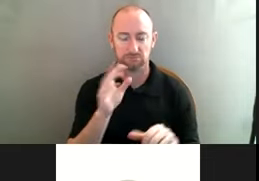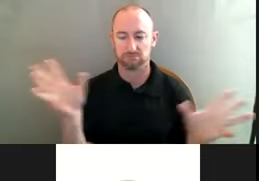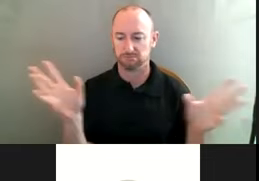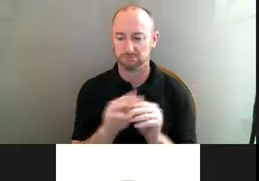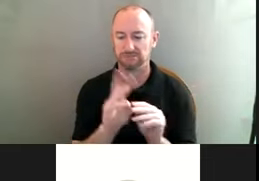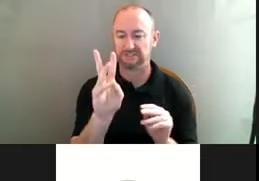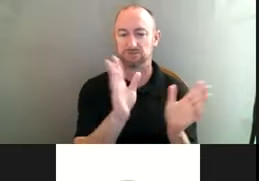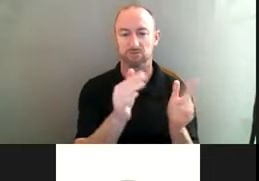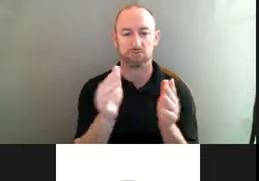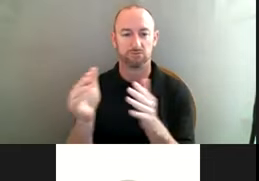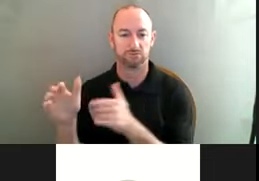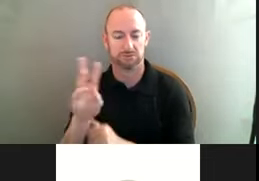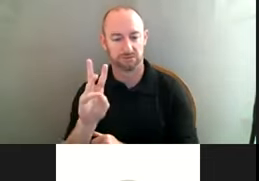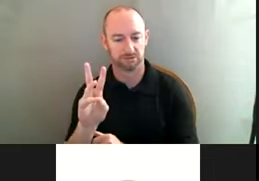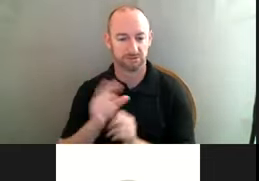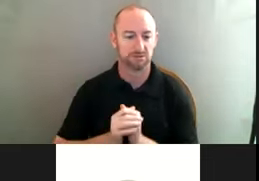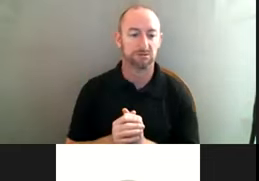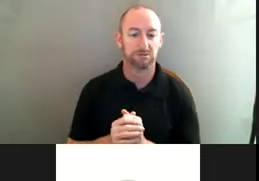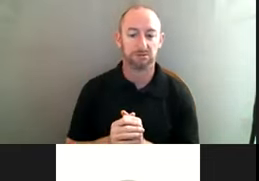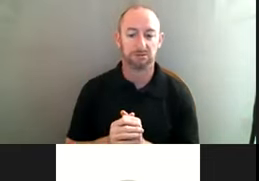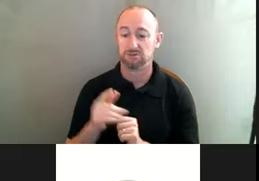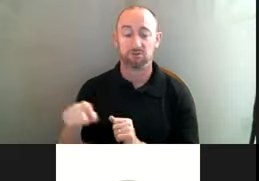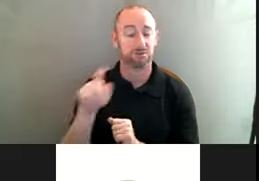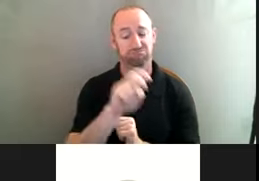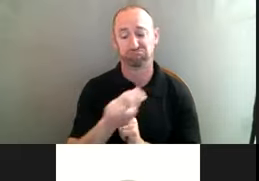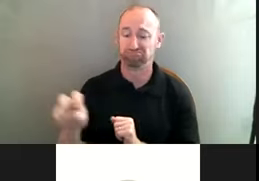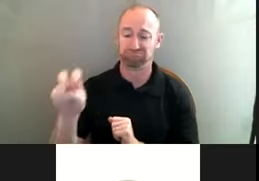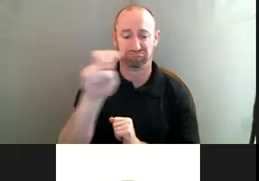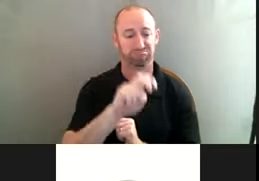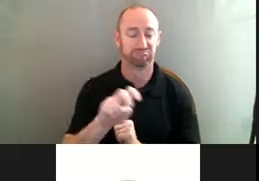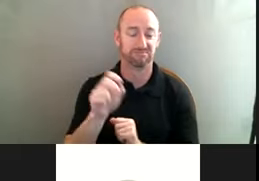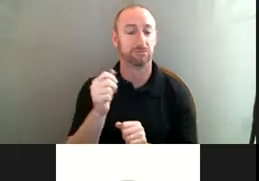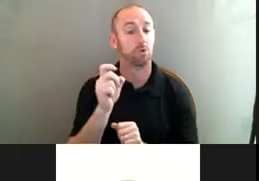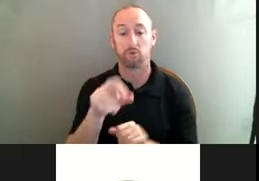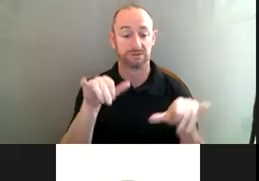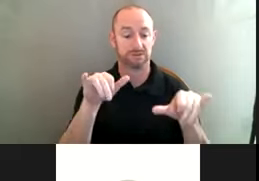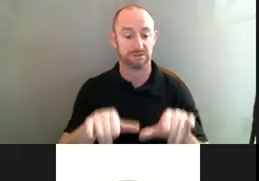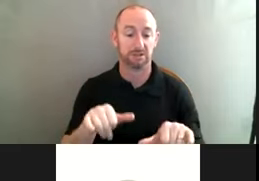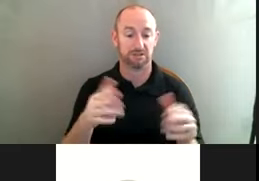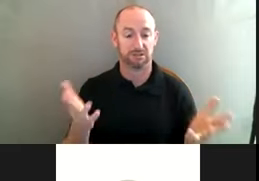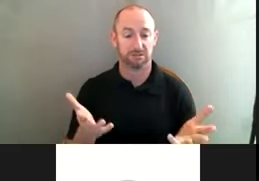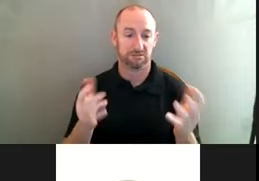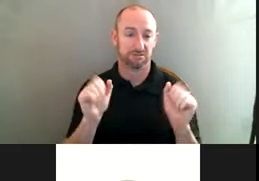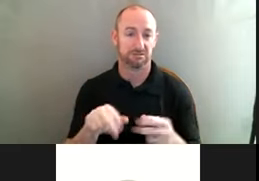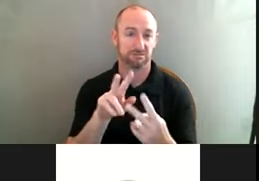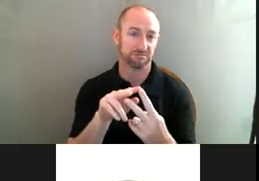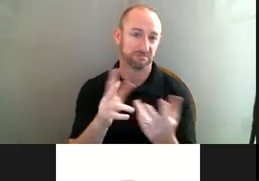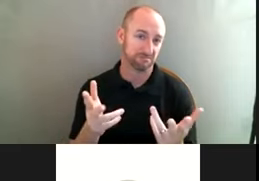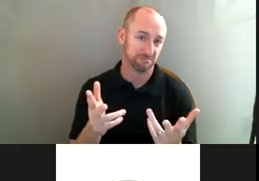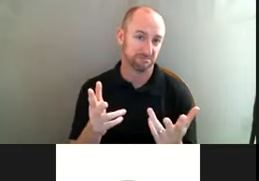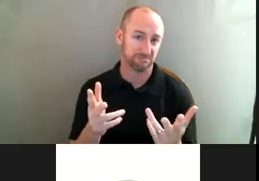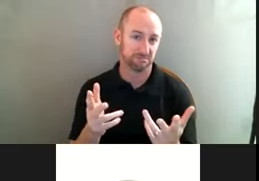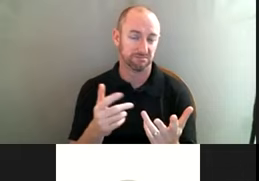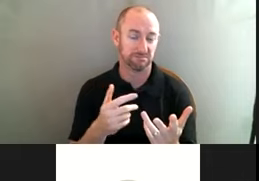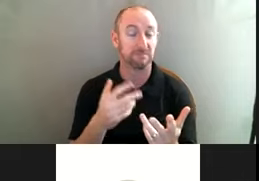six rooms. And you can travel between the rooms or you can stay in this main area. So I'm not gonna,